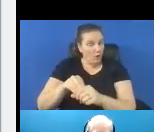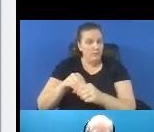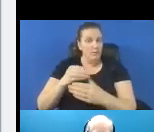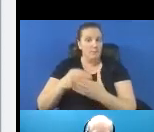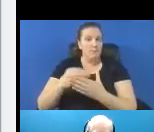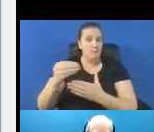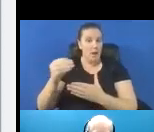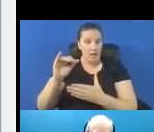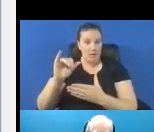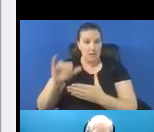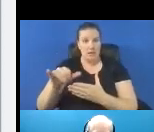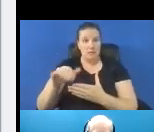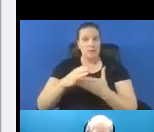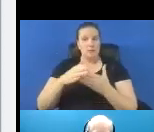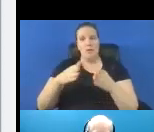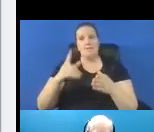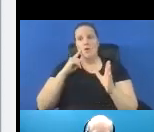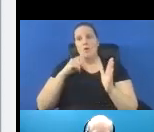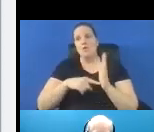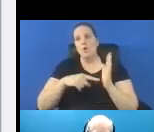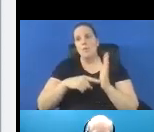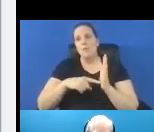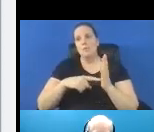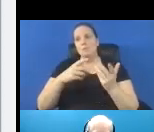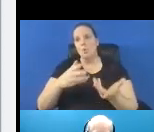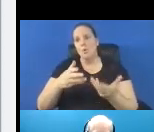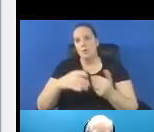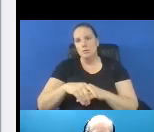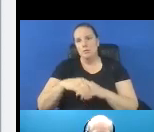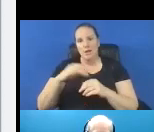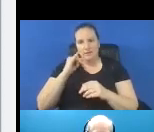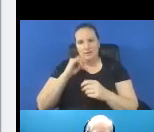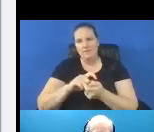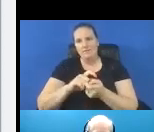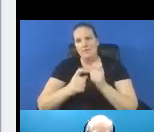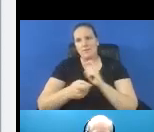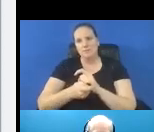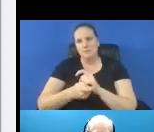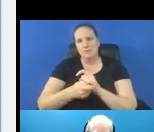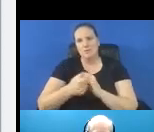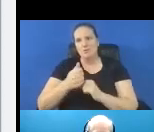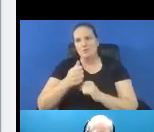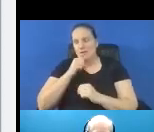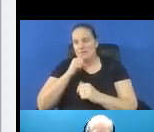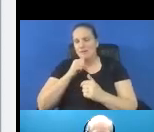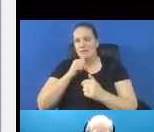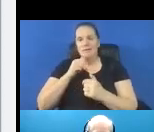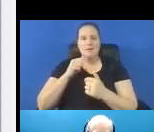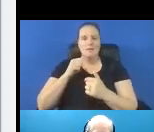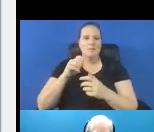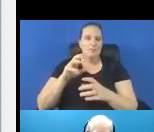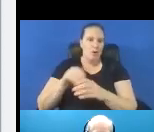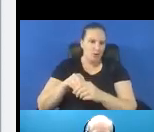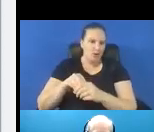that in some form or fashion to keep it affordable, or indeed whether it flips to the private market. And that usually only happens in gentrifying areas.